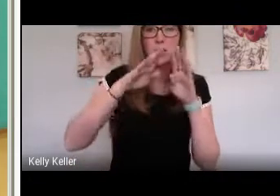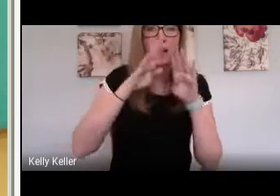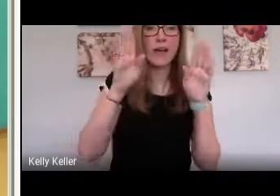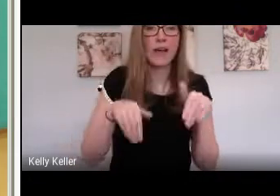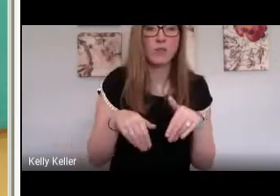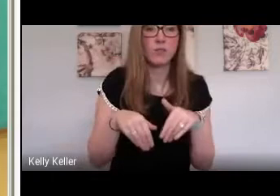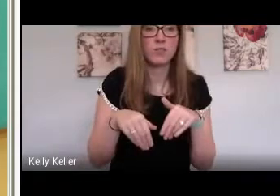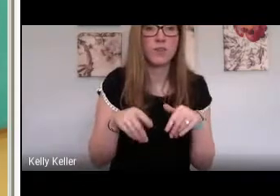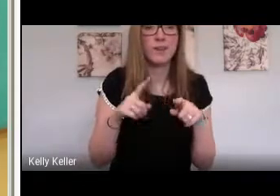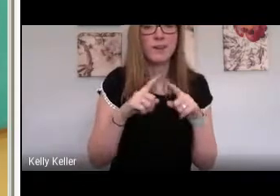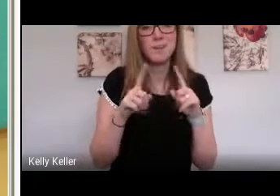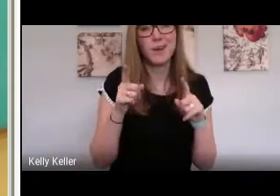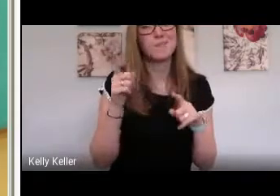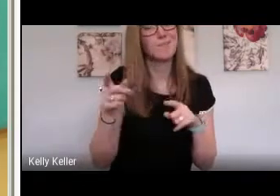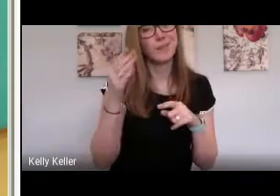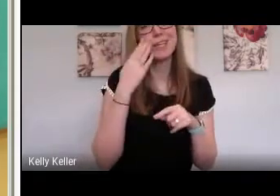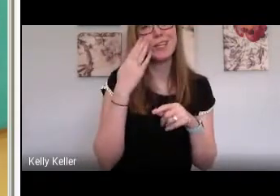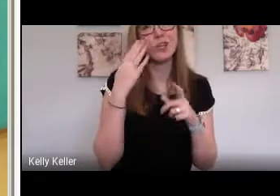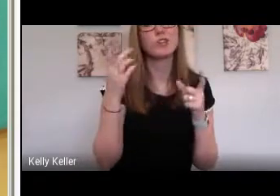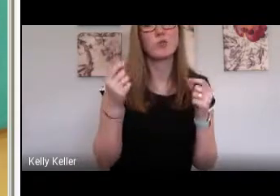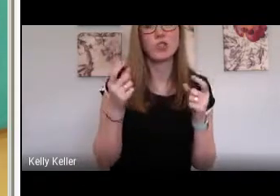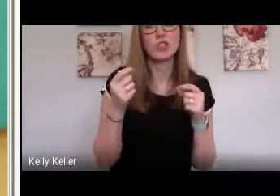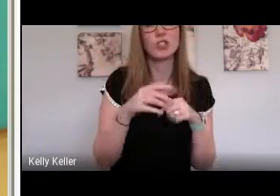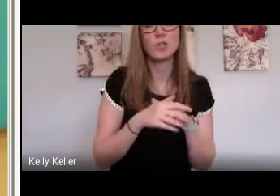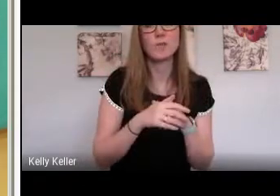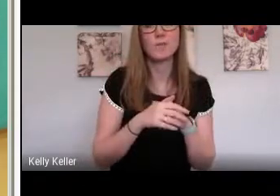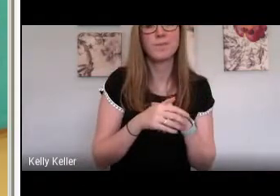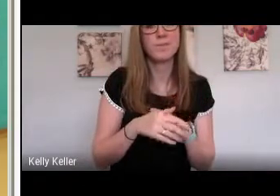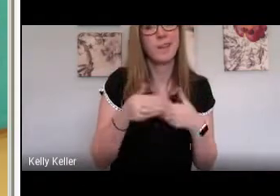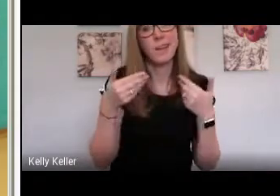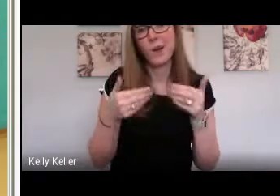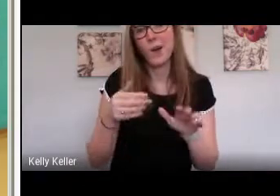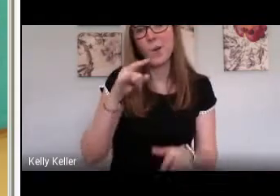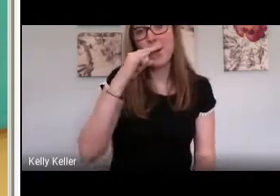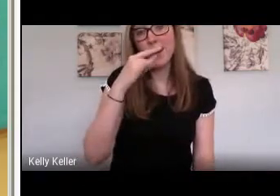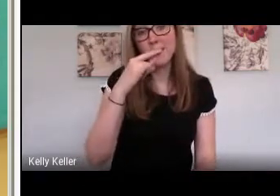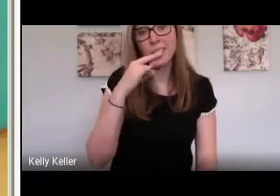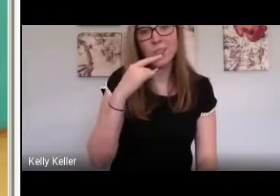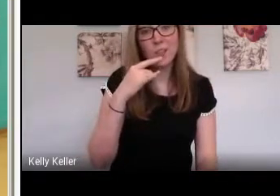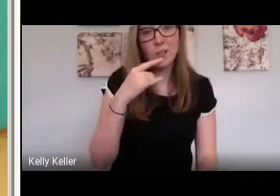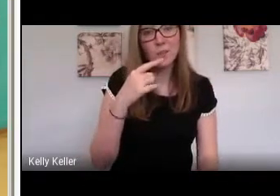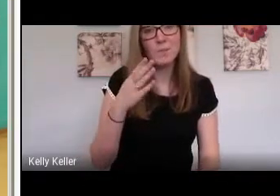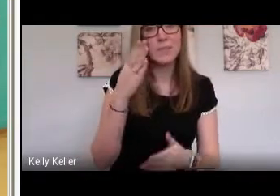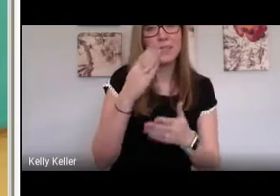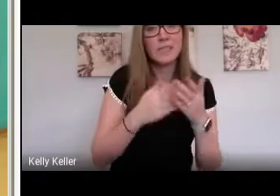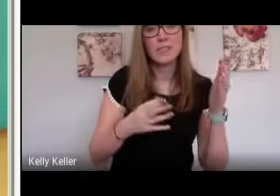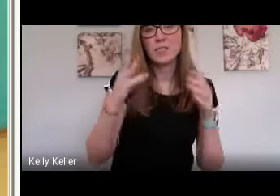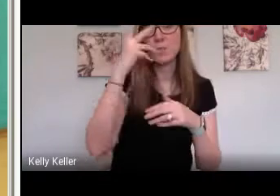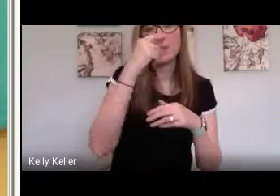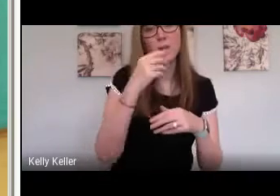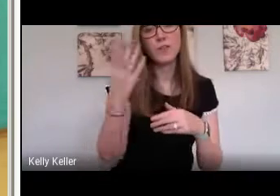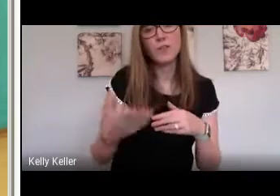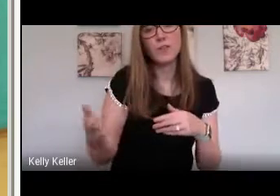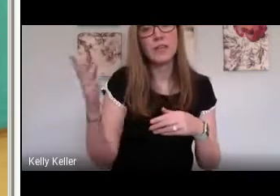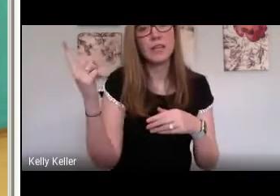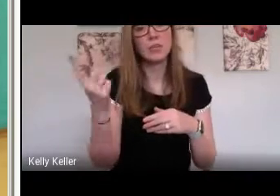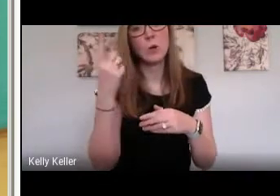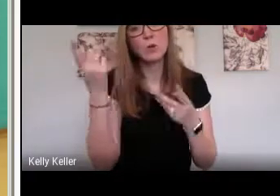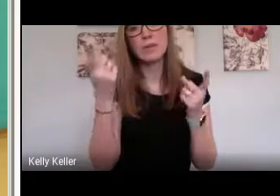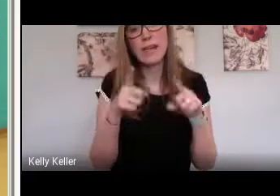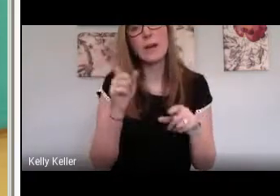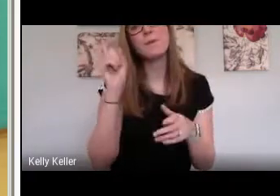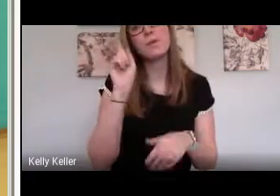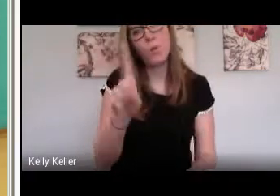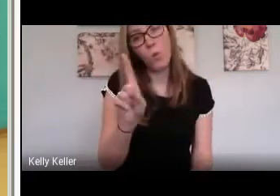into the house but he knows what what to do well kiddo some beautiful things